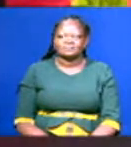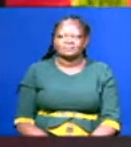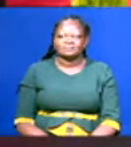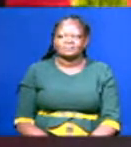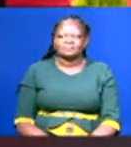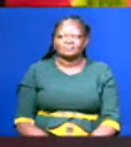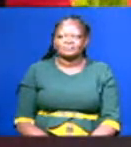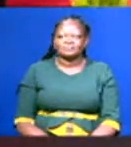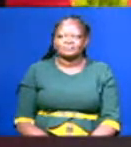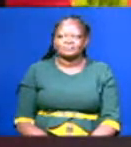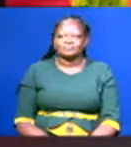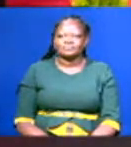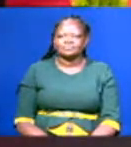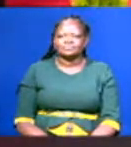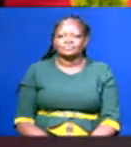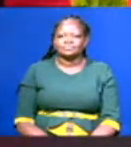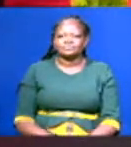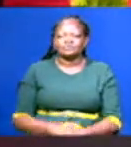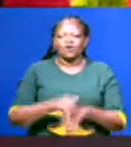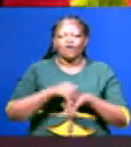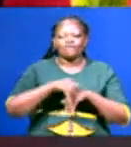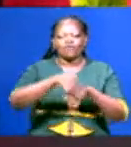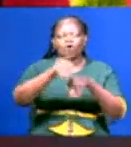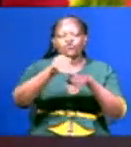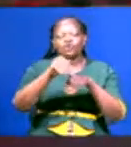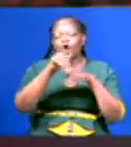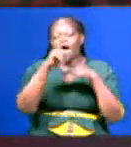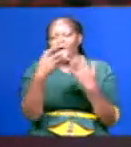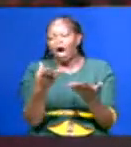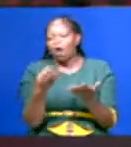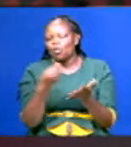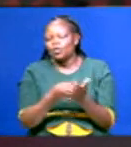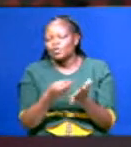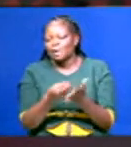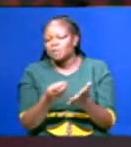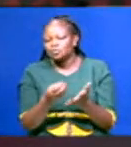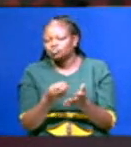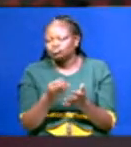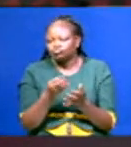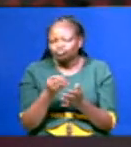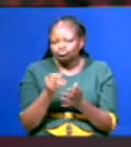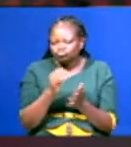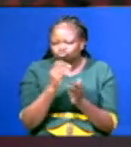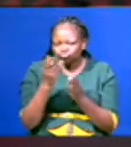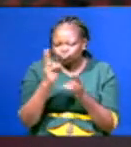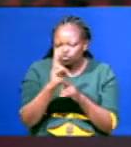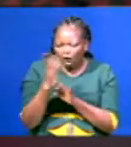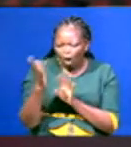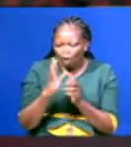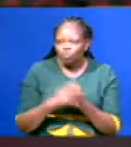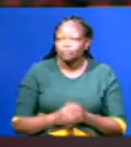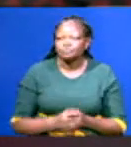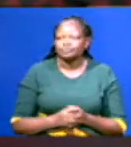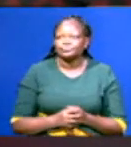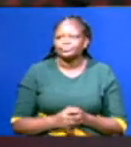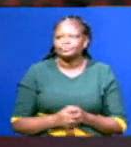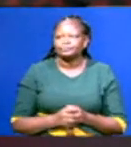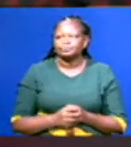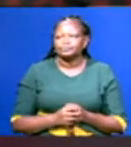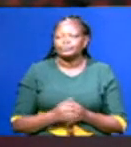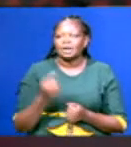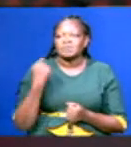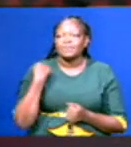Follow the cash trail. The controller of budget drops a bombshell. Where there is a number